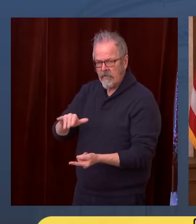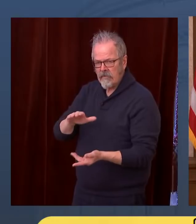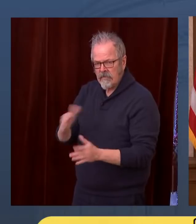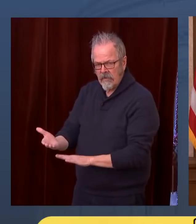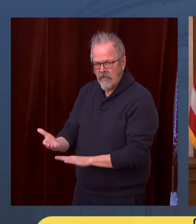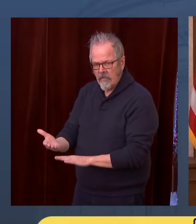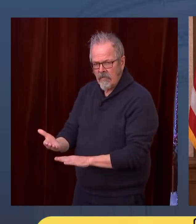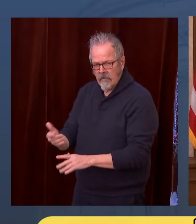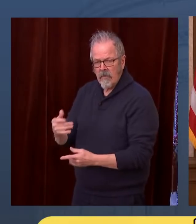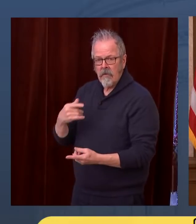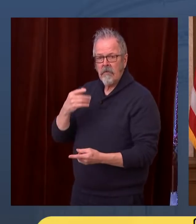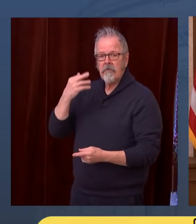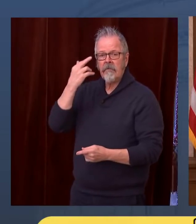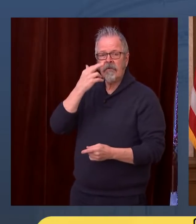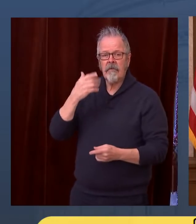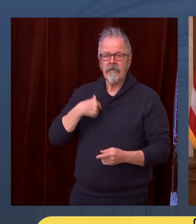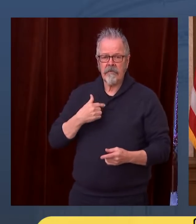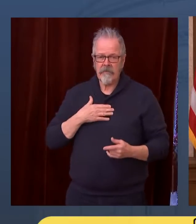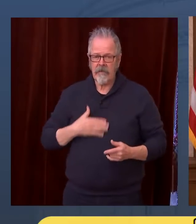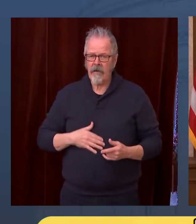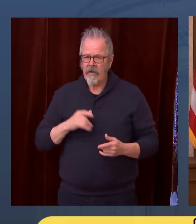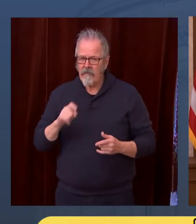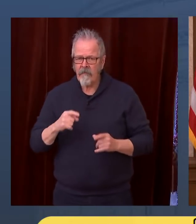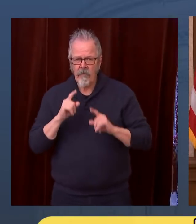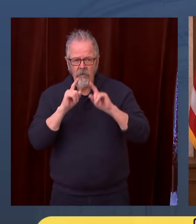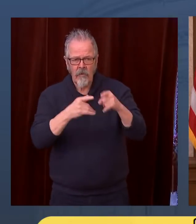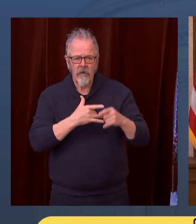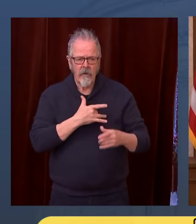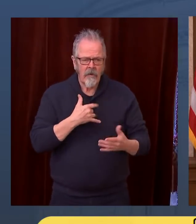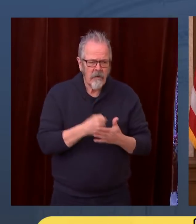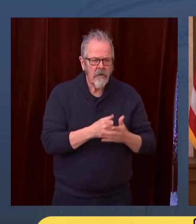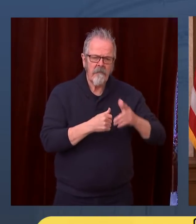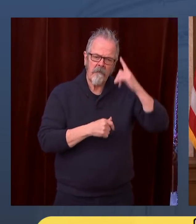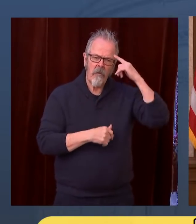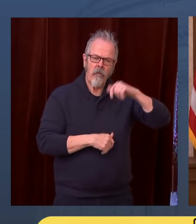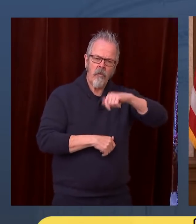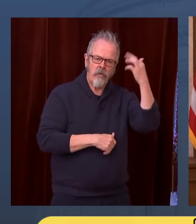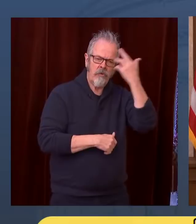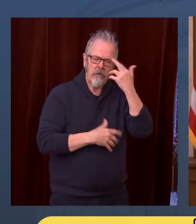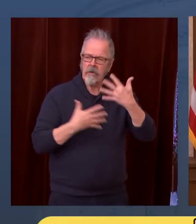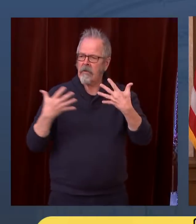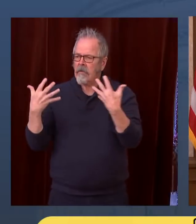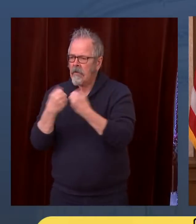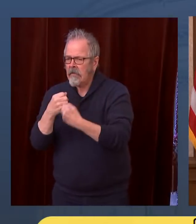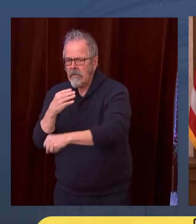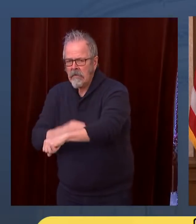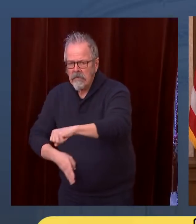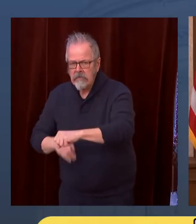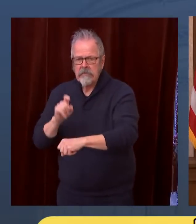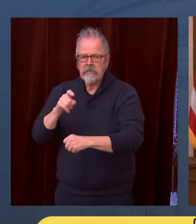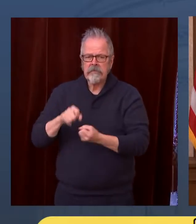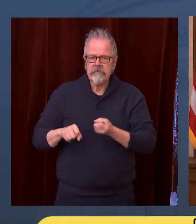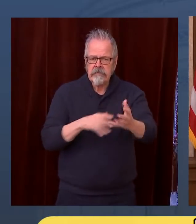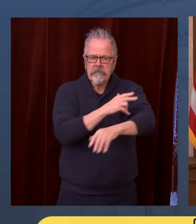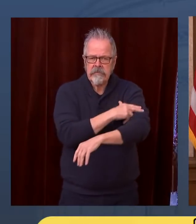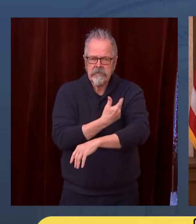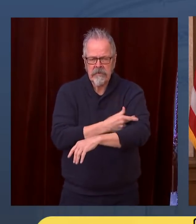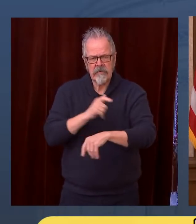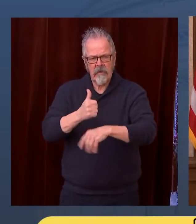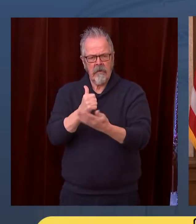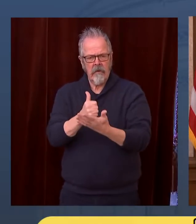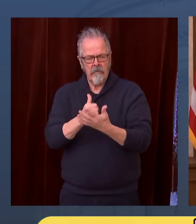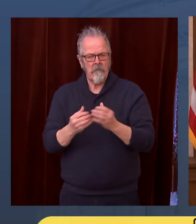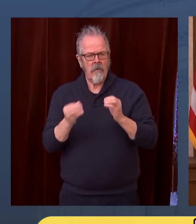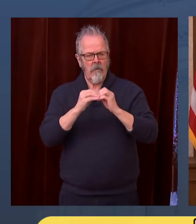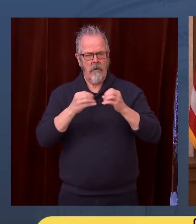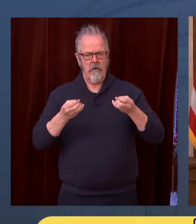when they need it for heart attacks and car accidents and everything else. Okay, enough of that slide. Just take